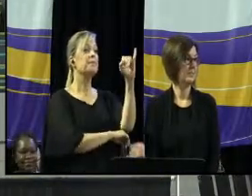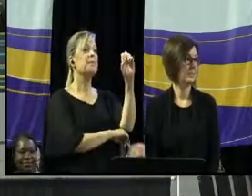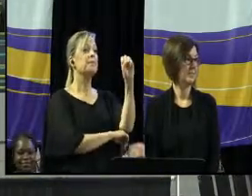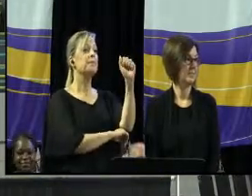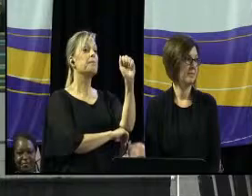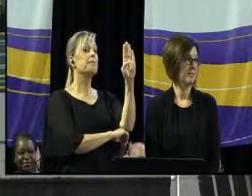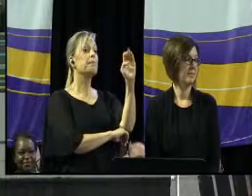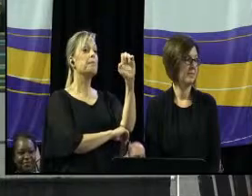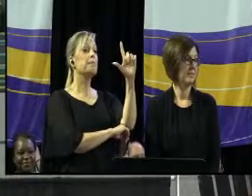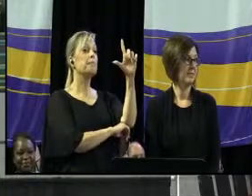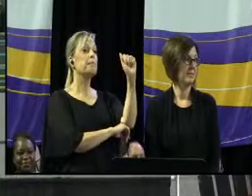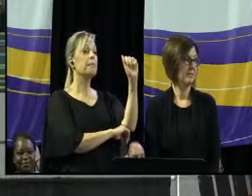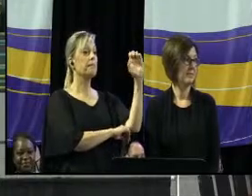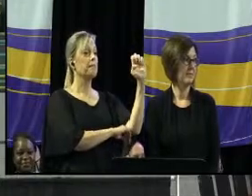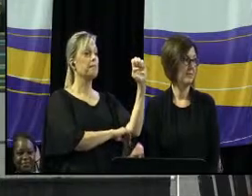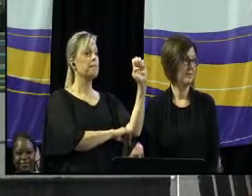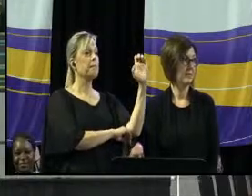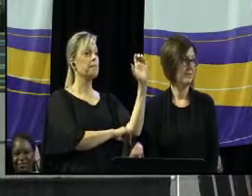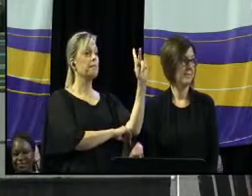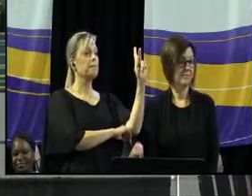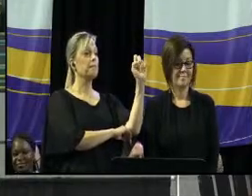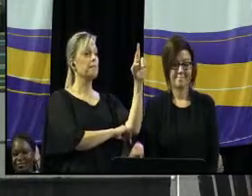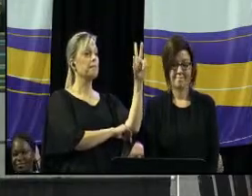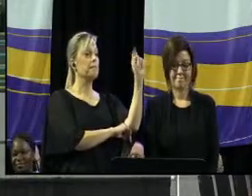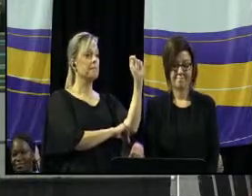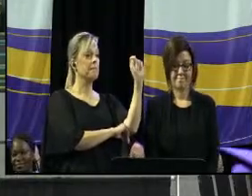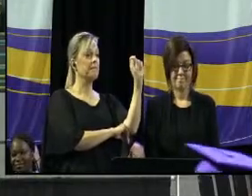Isabella Diane Eckert.